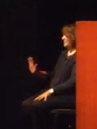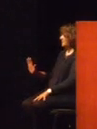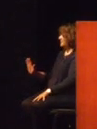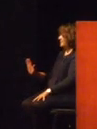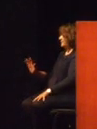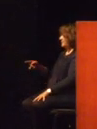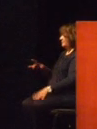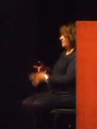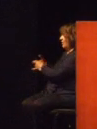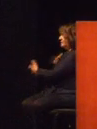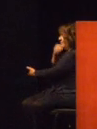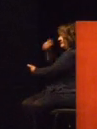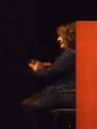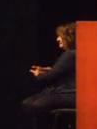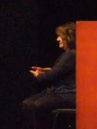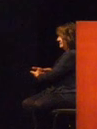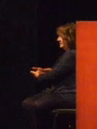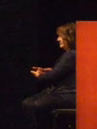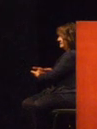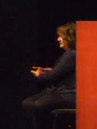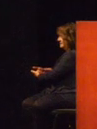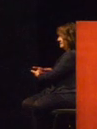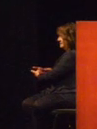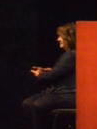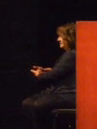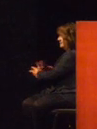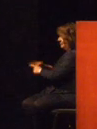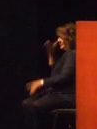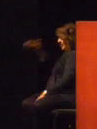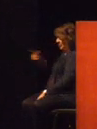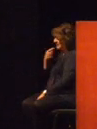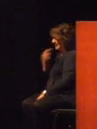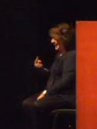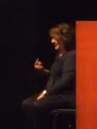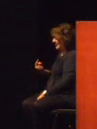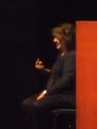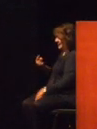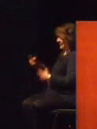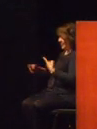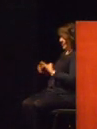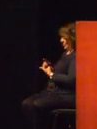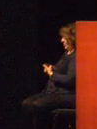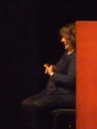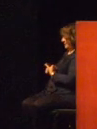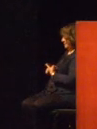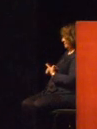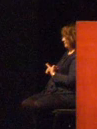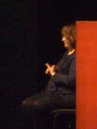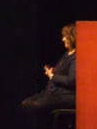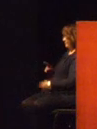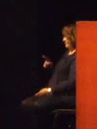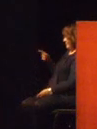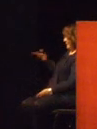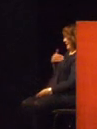It belongs to my son. But I will say this, that when they have a degree